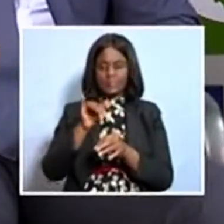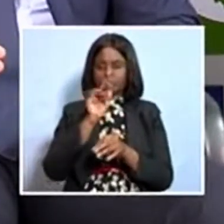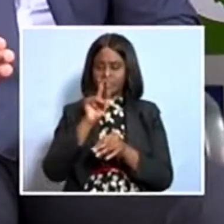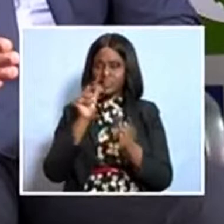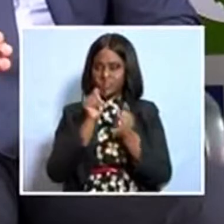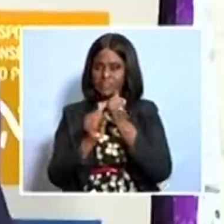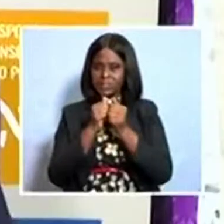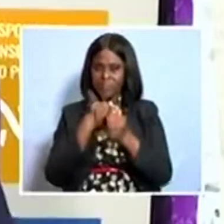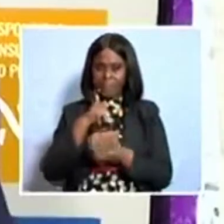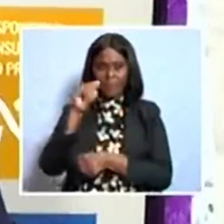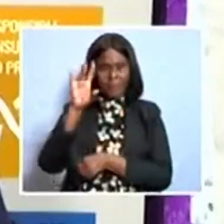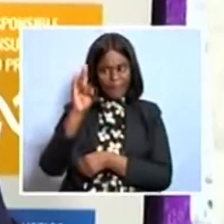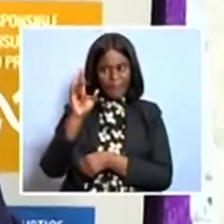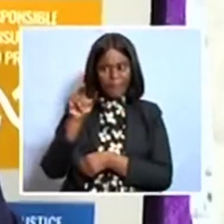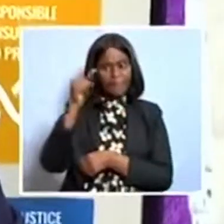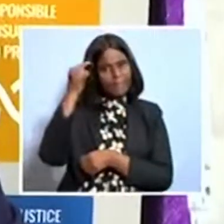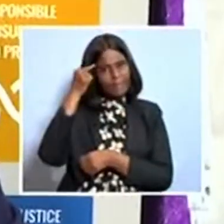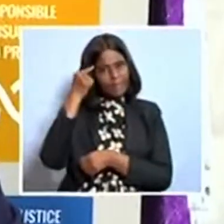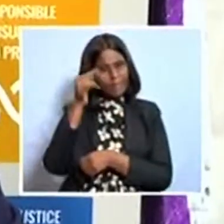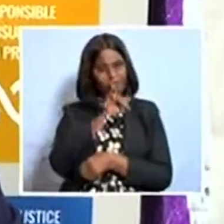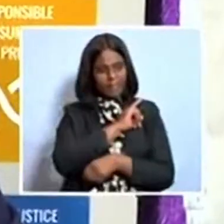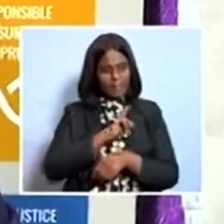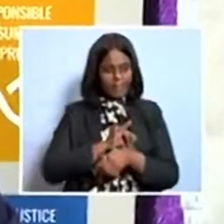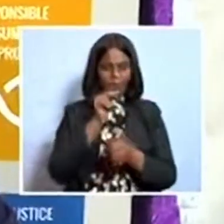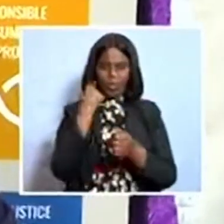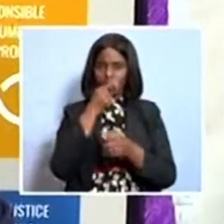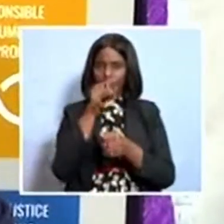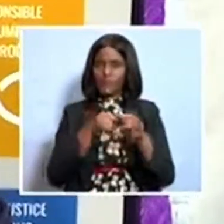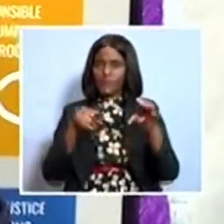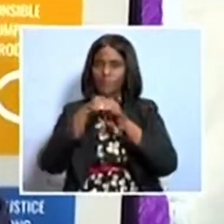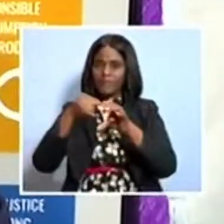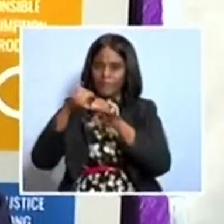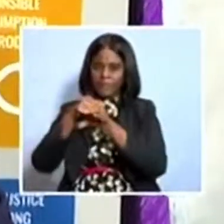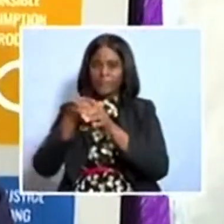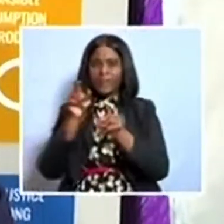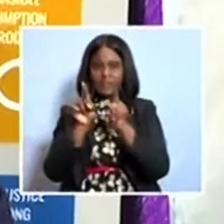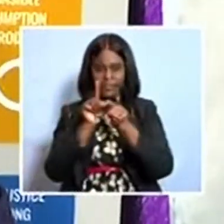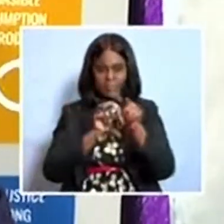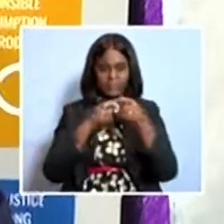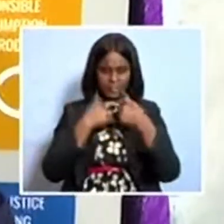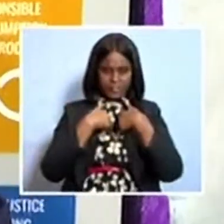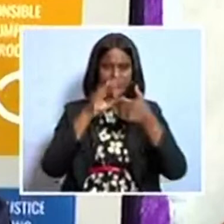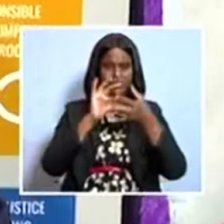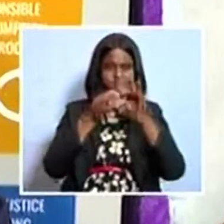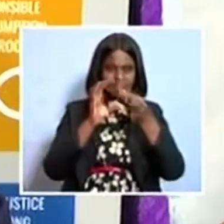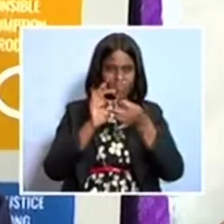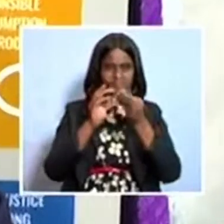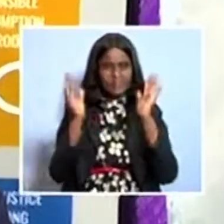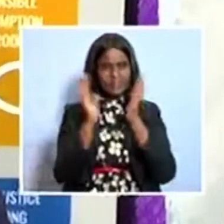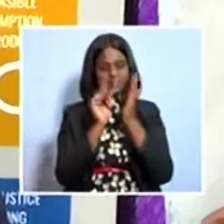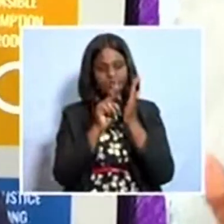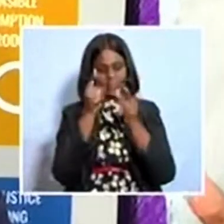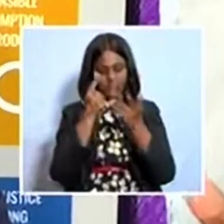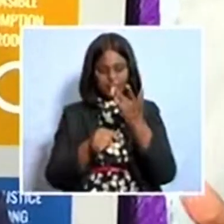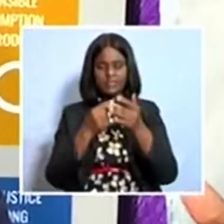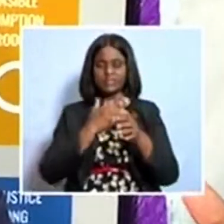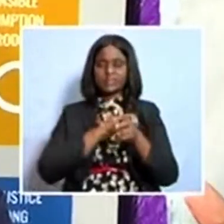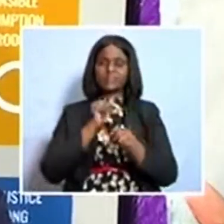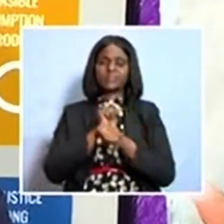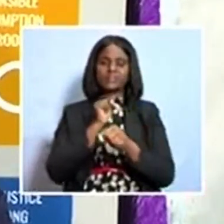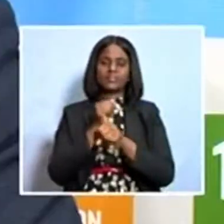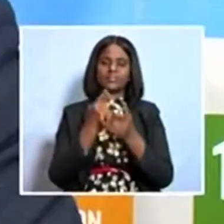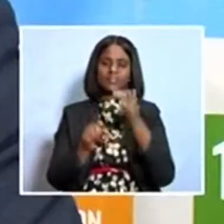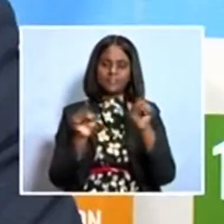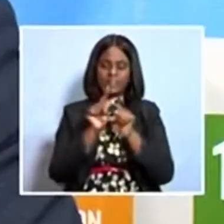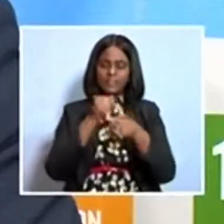17 government institutions that are involved in, but we need to have a coordinated approach, and that is what my main role is, and